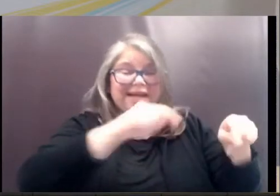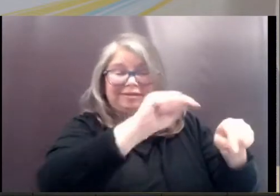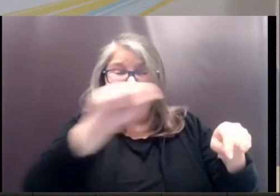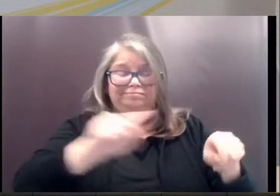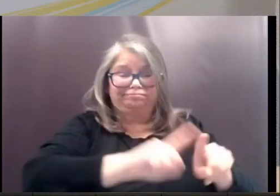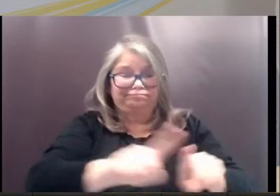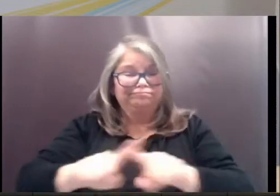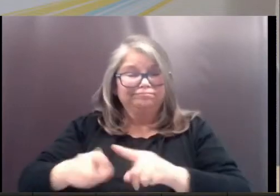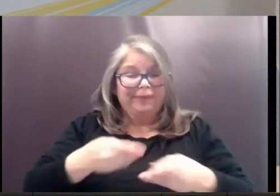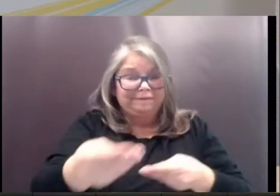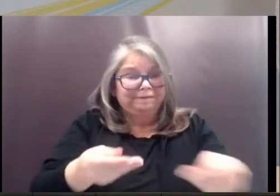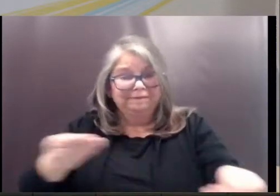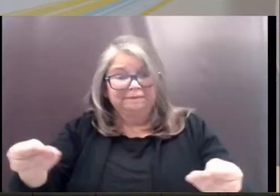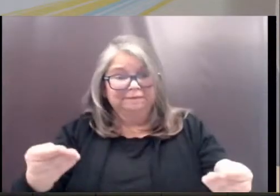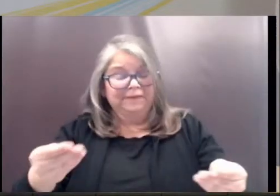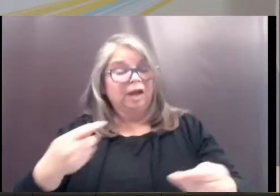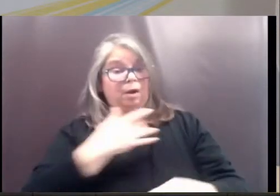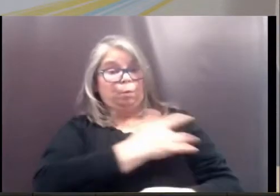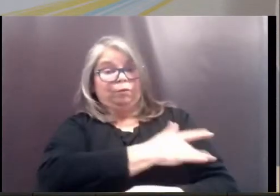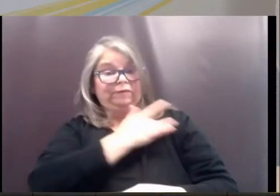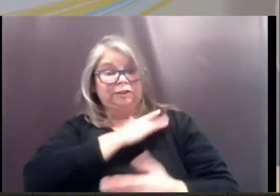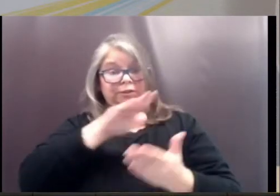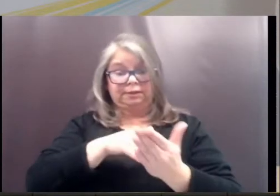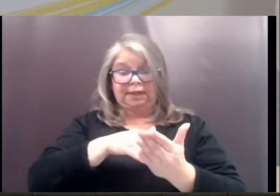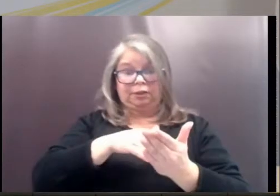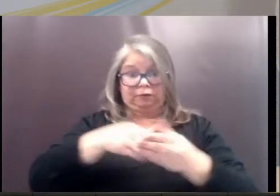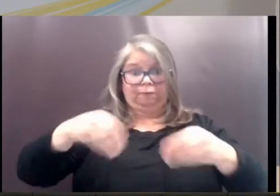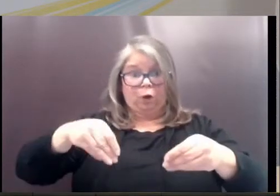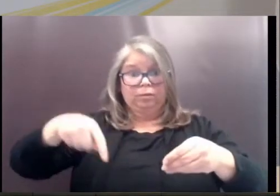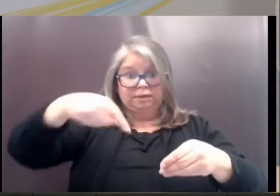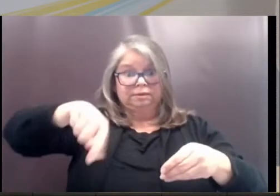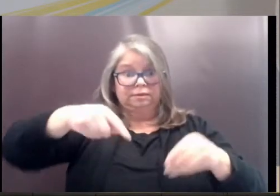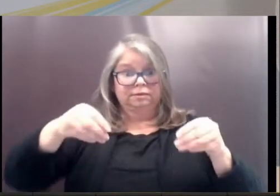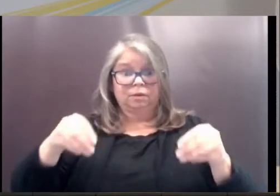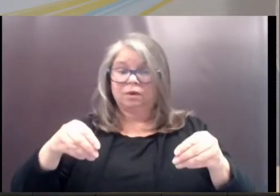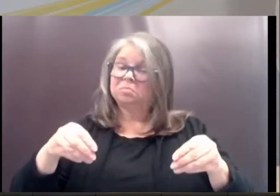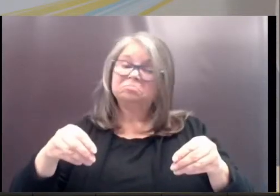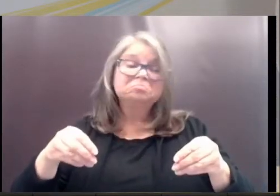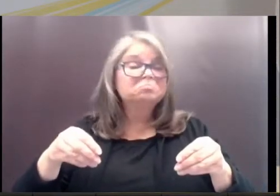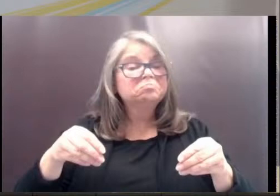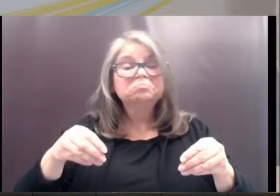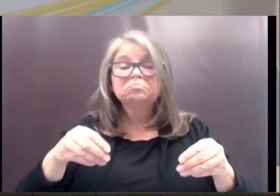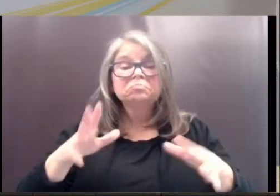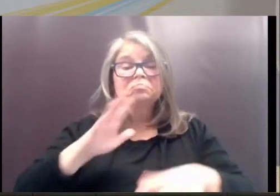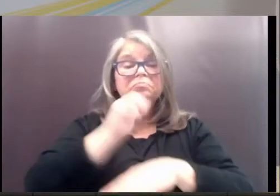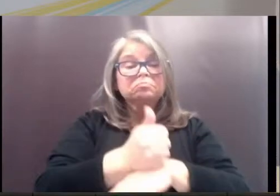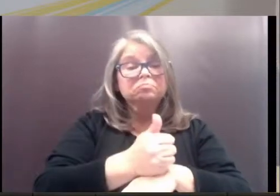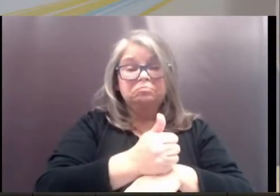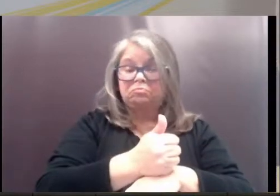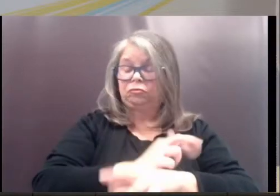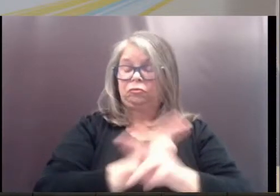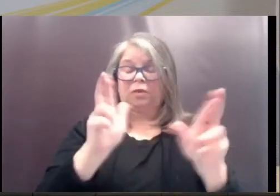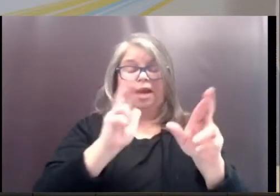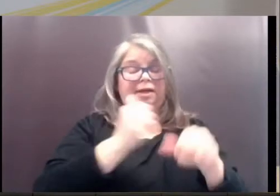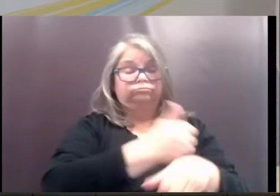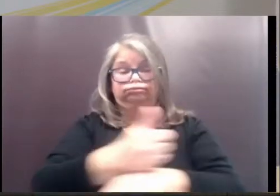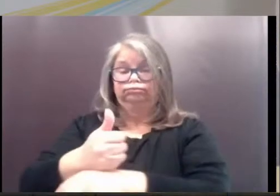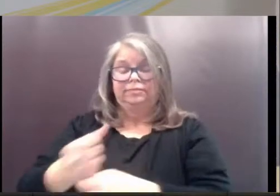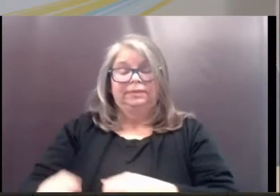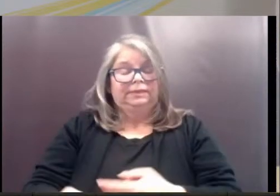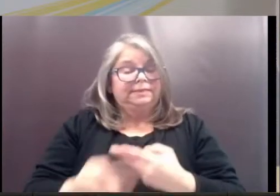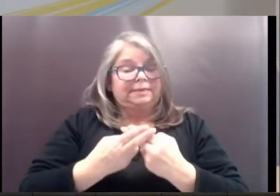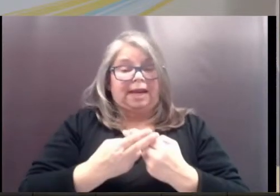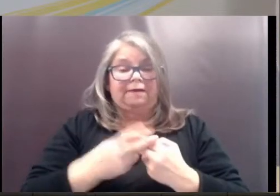provincial pharmacy has normally, or is really set up to deal with vaccines that are stored at 2 to 8 degrees. And